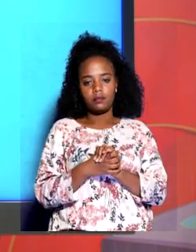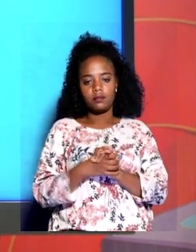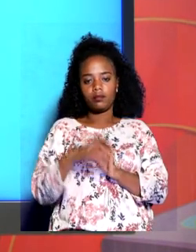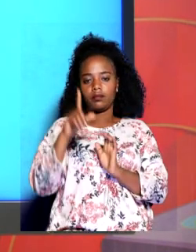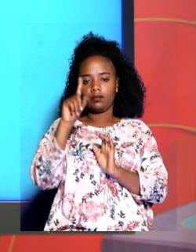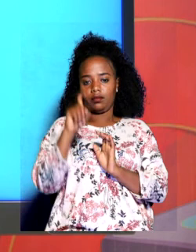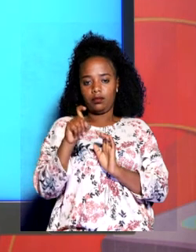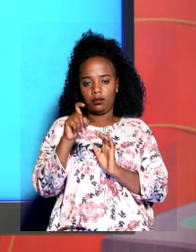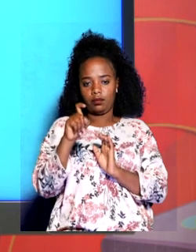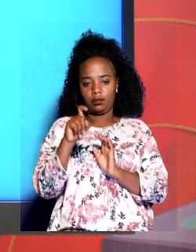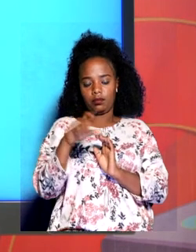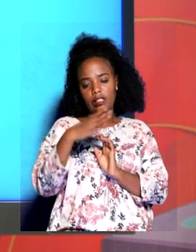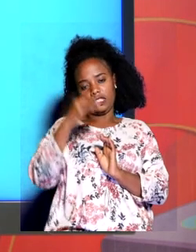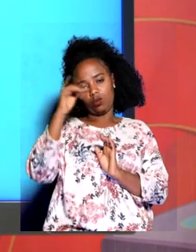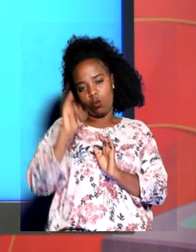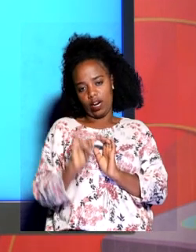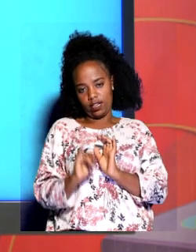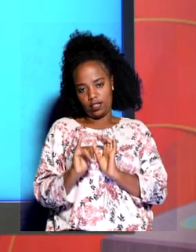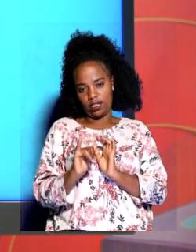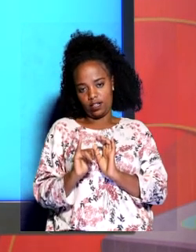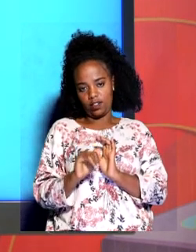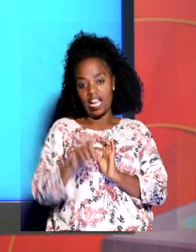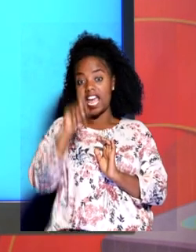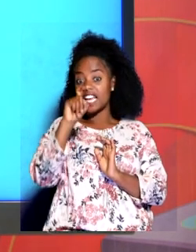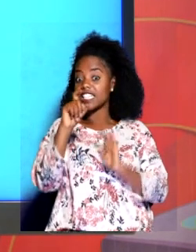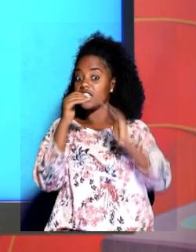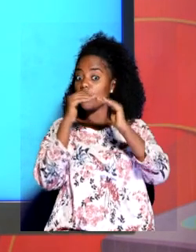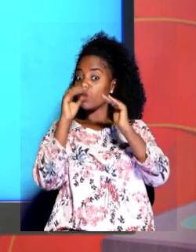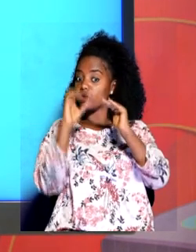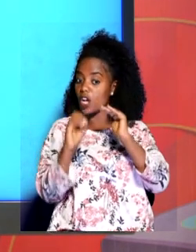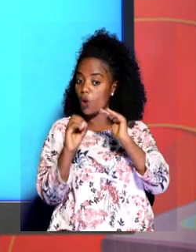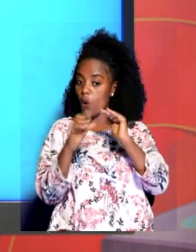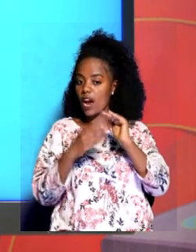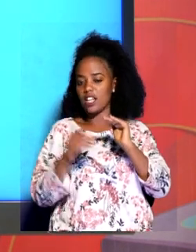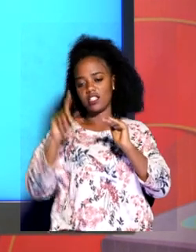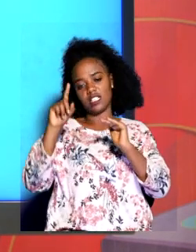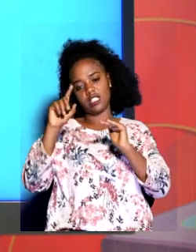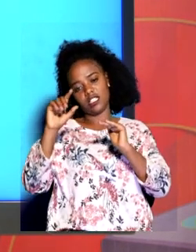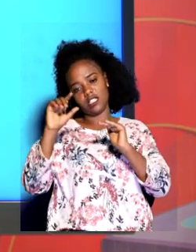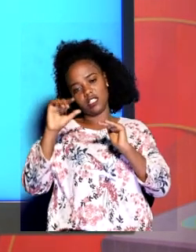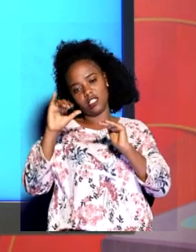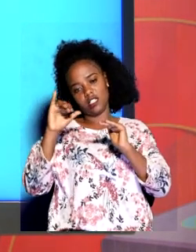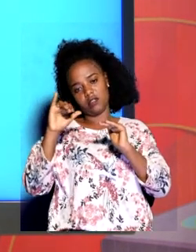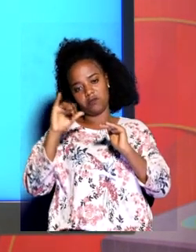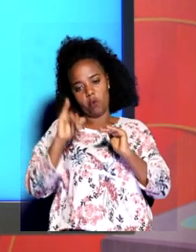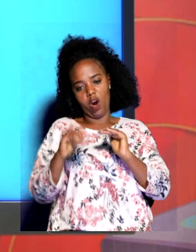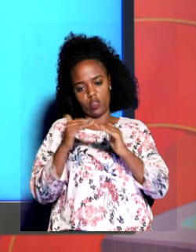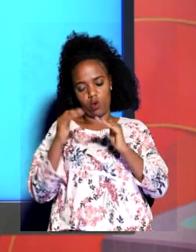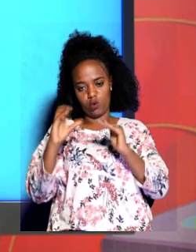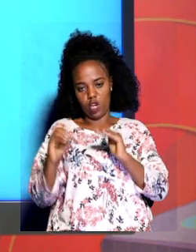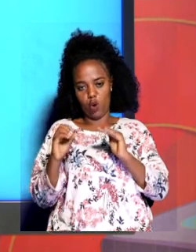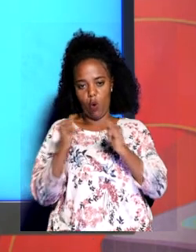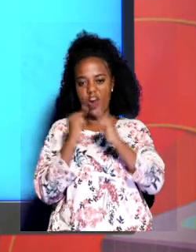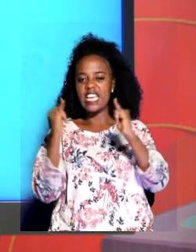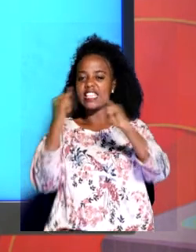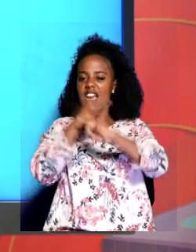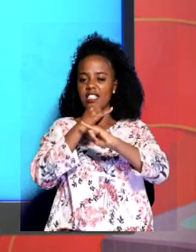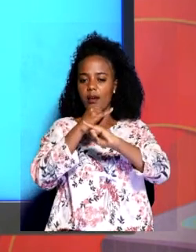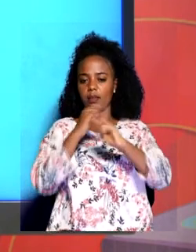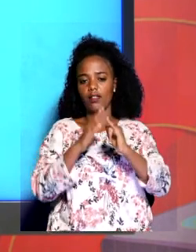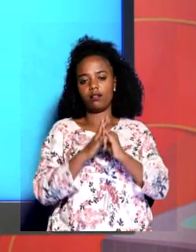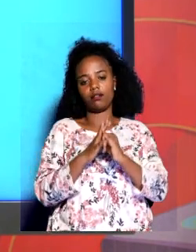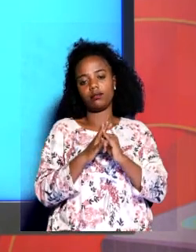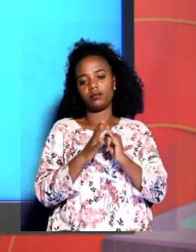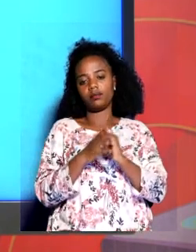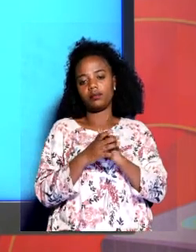X and y. When the value of x 0, and take the intercepts only to draw the graph, and when the value of